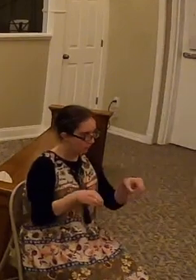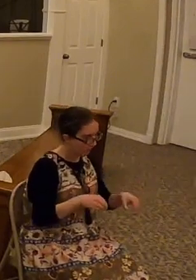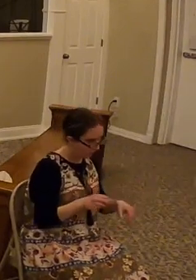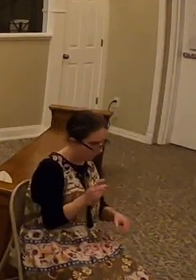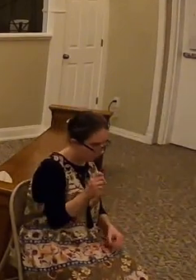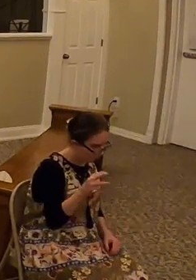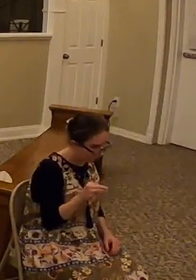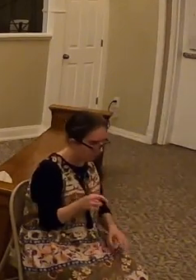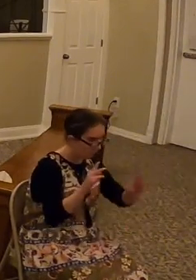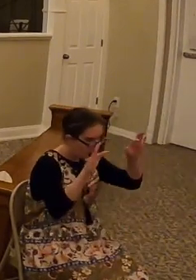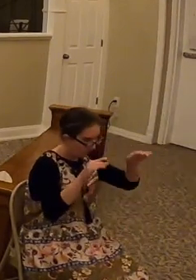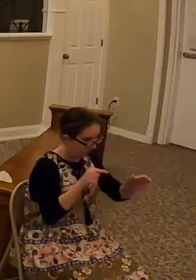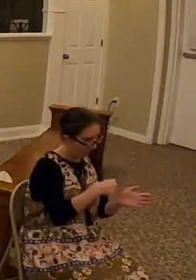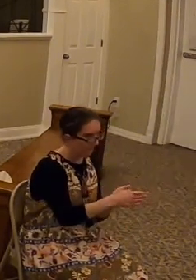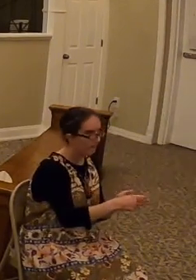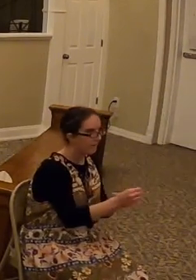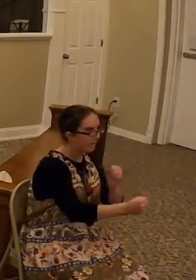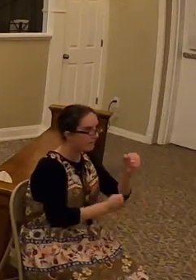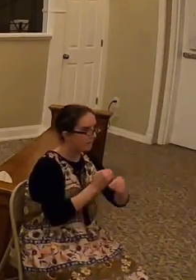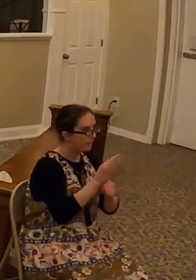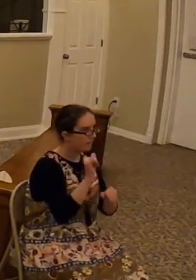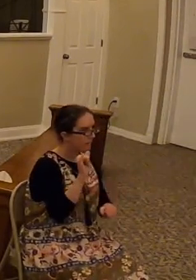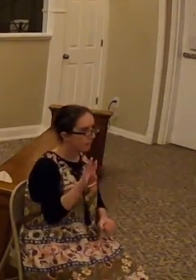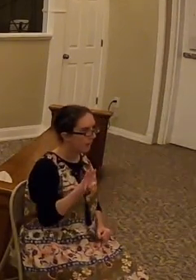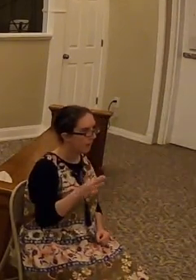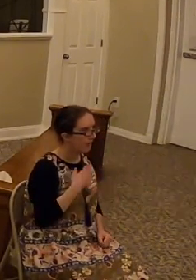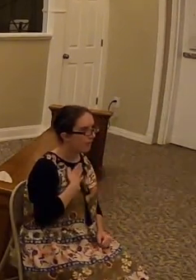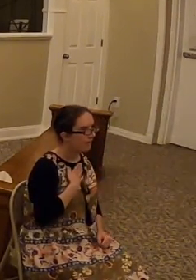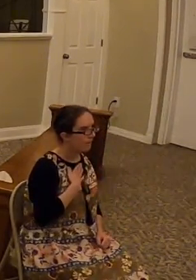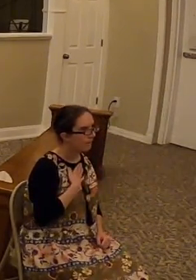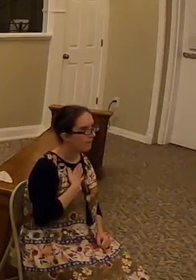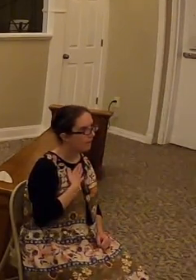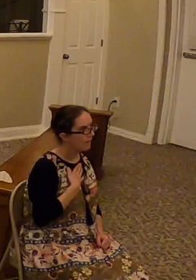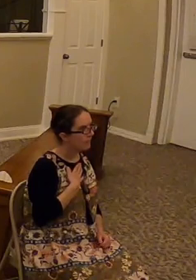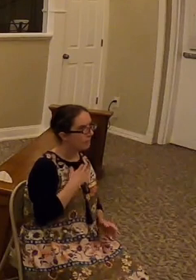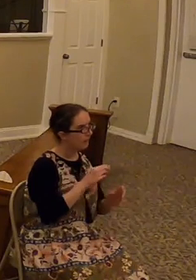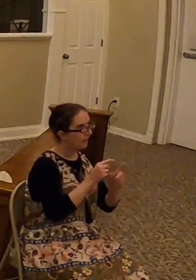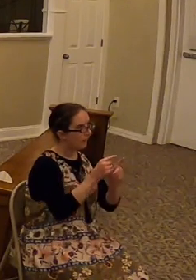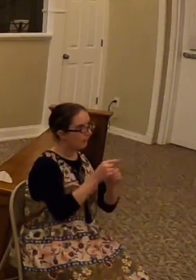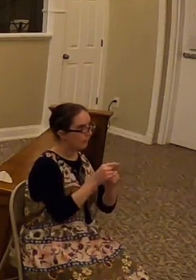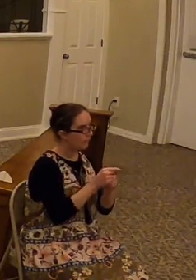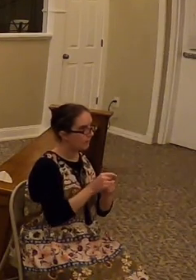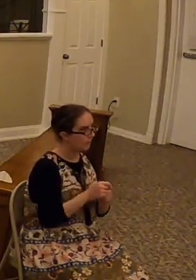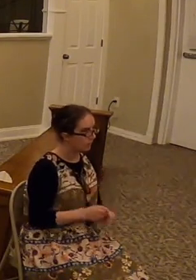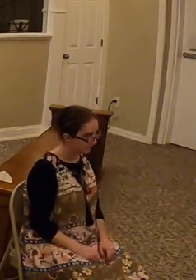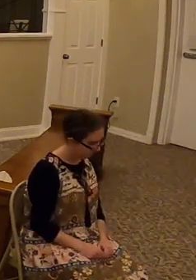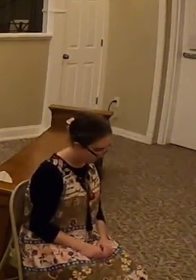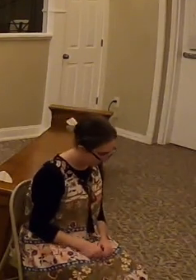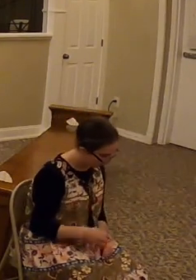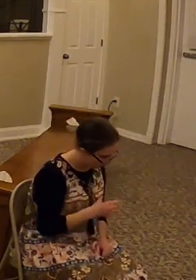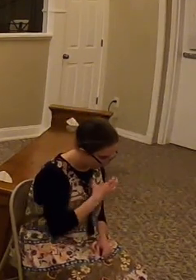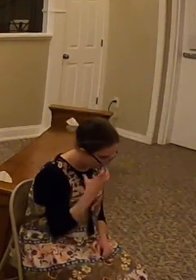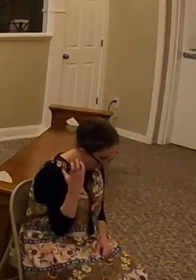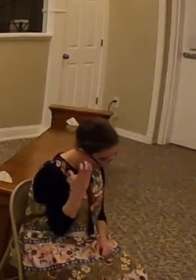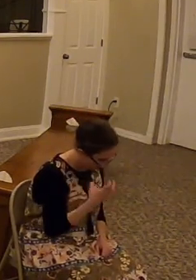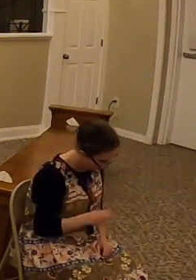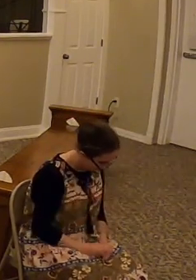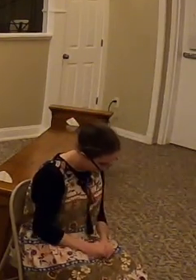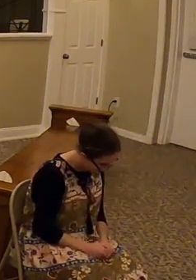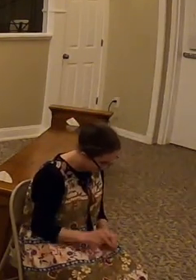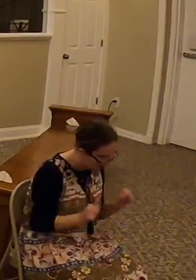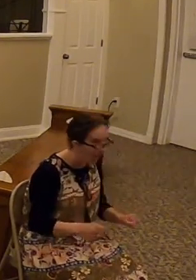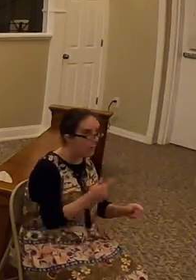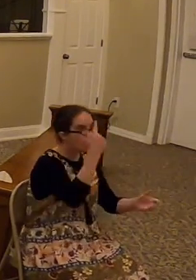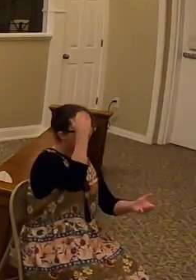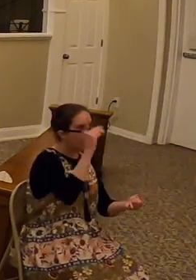nor rain these years, but according to my word. Right. Wow.